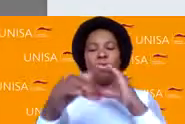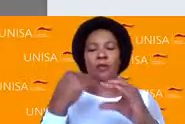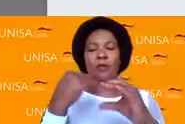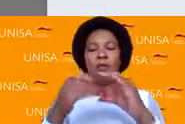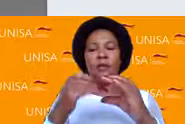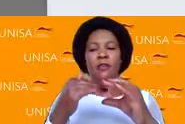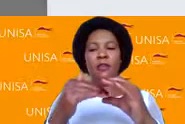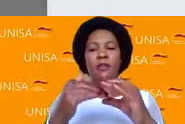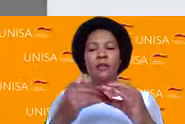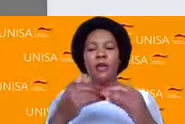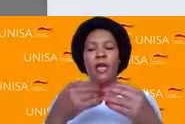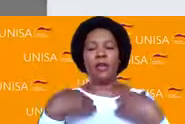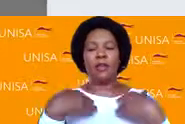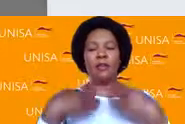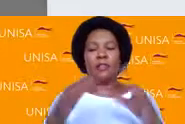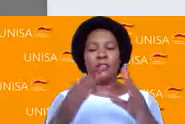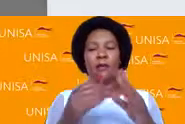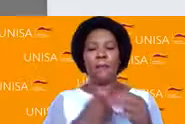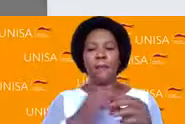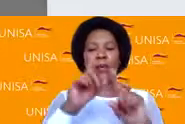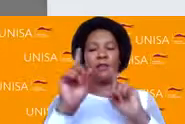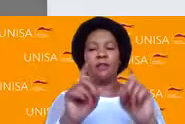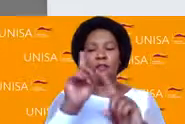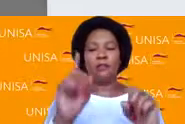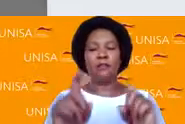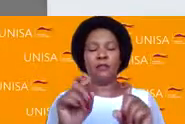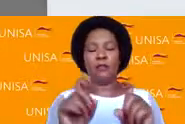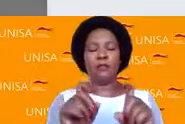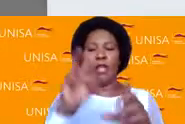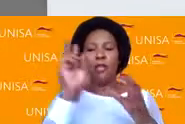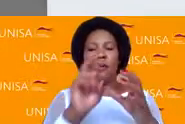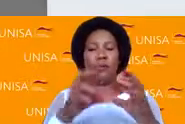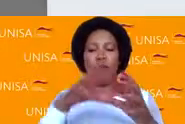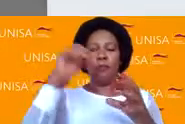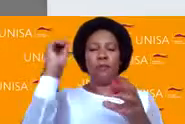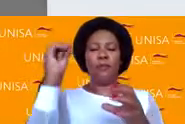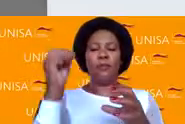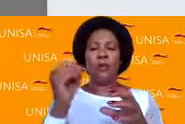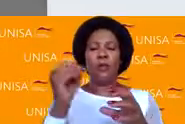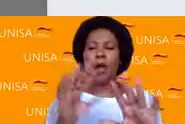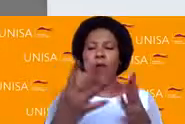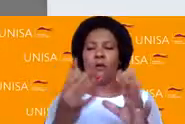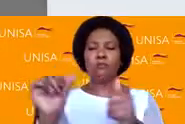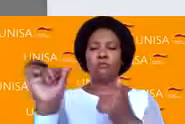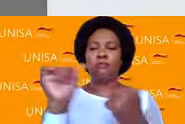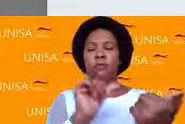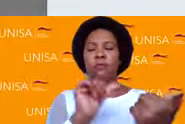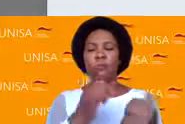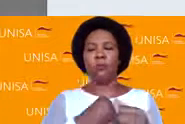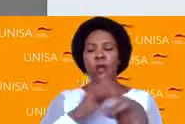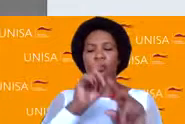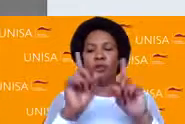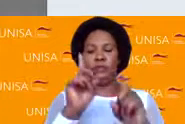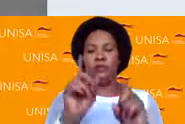I've started my quiz. I had load shedding. How do I get back into my quiz?